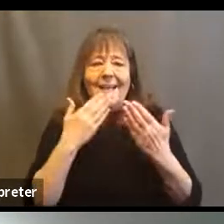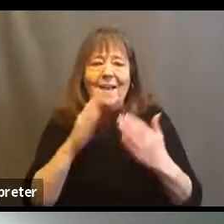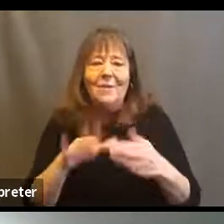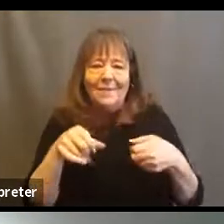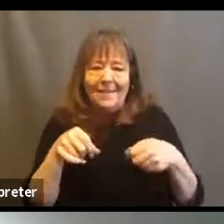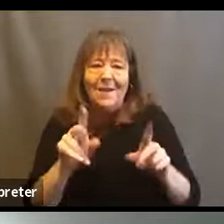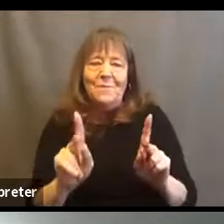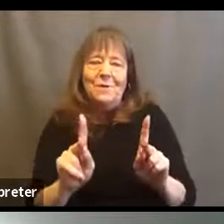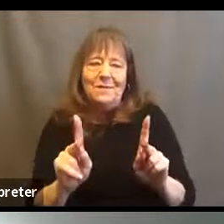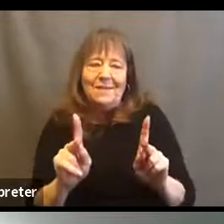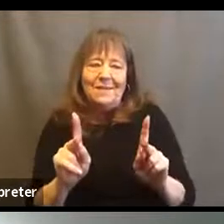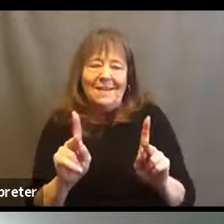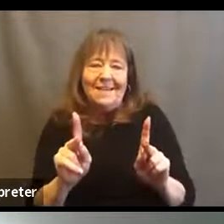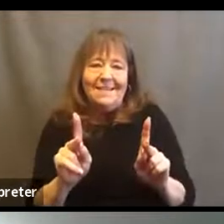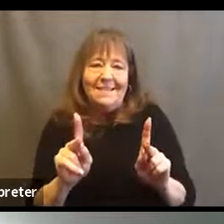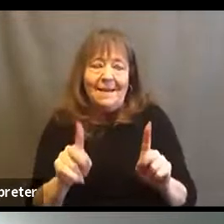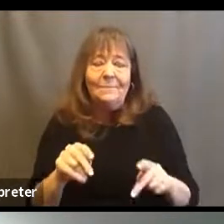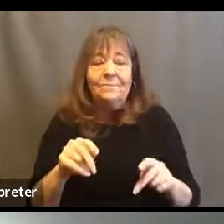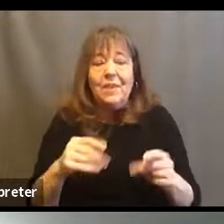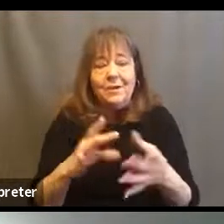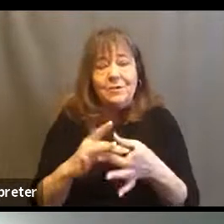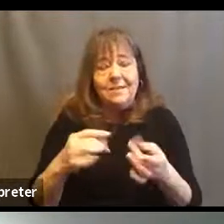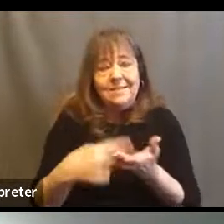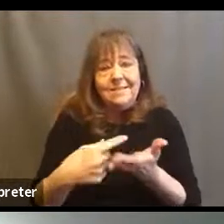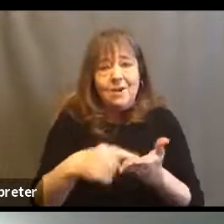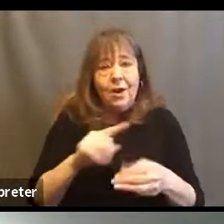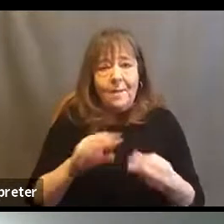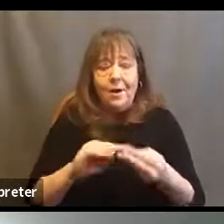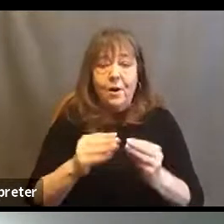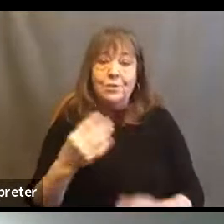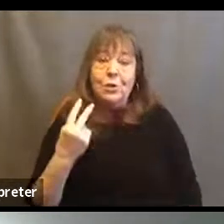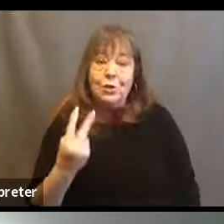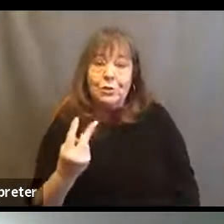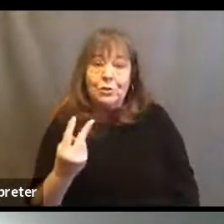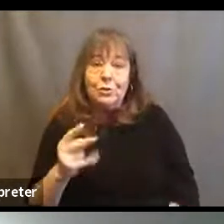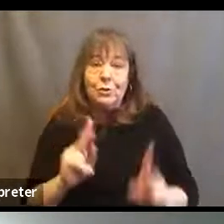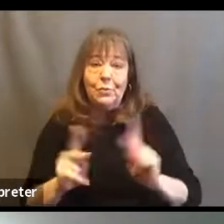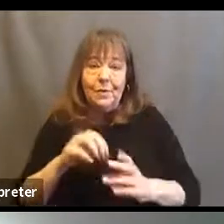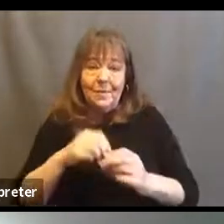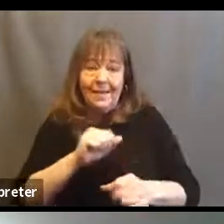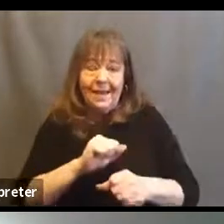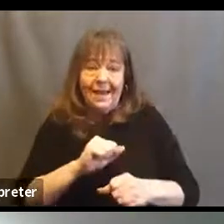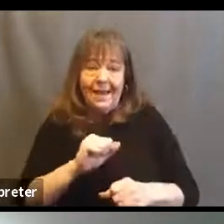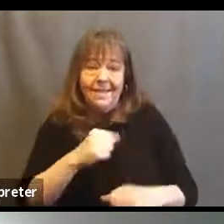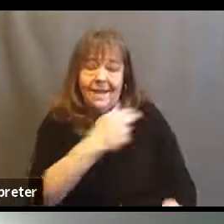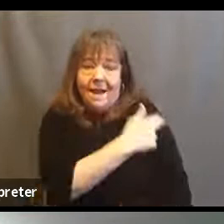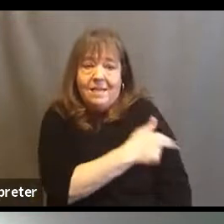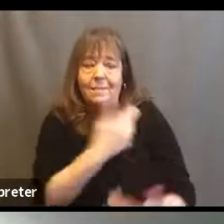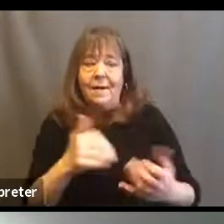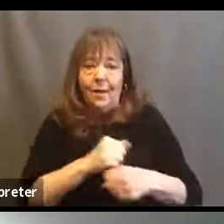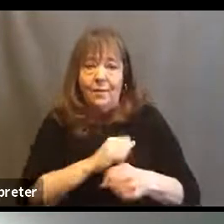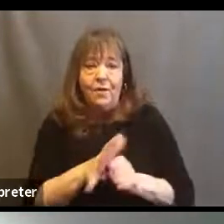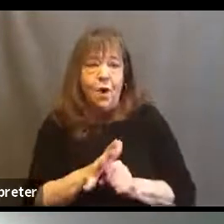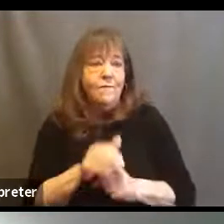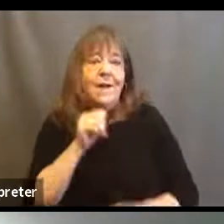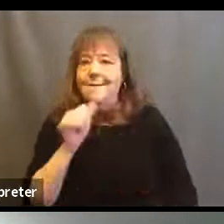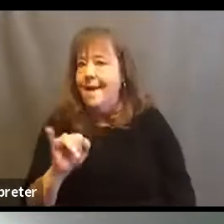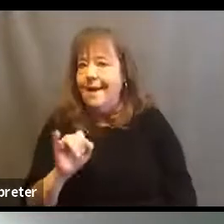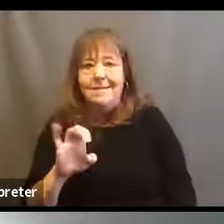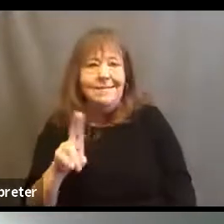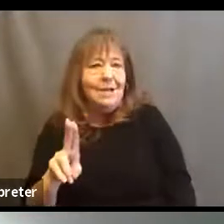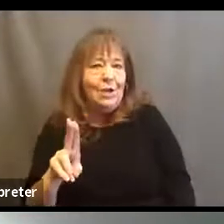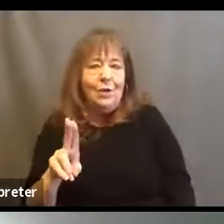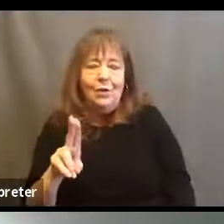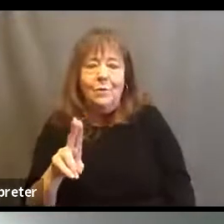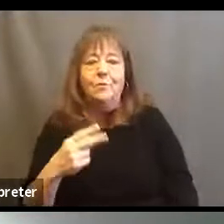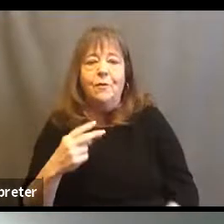opportunity. Just to get into our numbers real quick, we only have 2 hospitalized COVID patients. Neither one is in the ICU. They're both on our med-surg